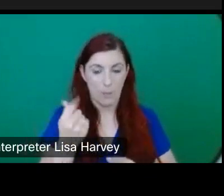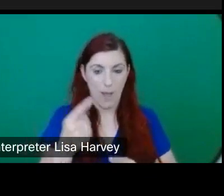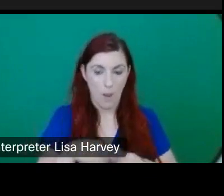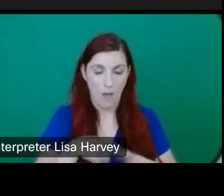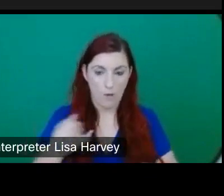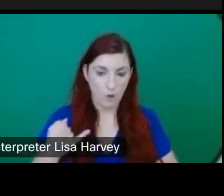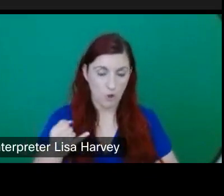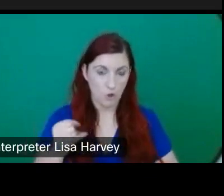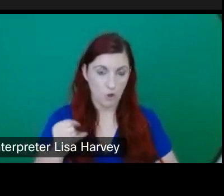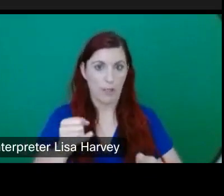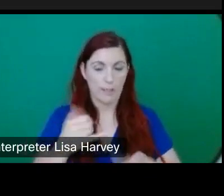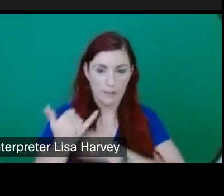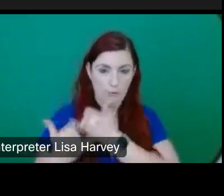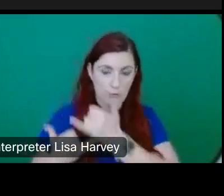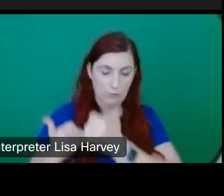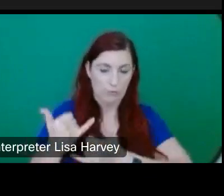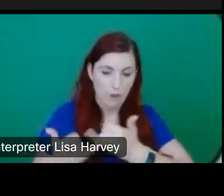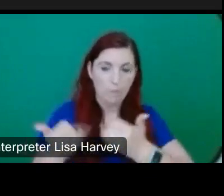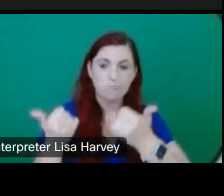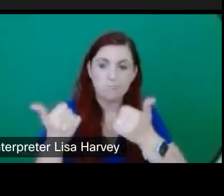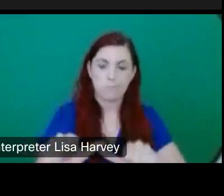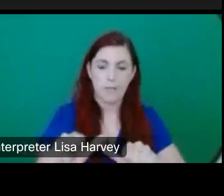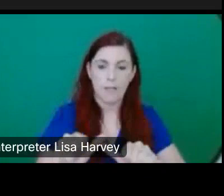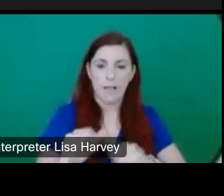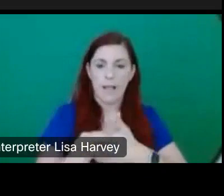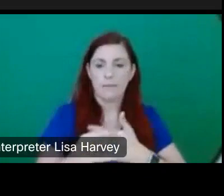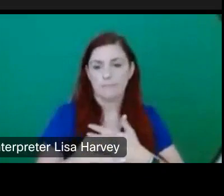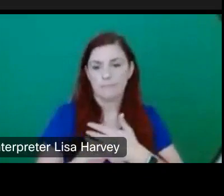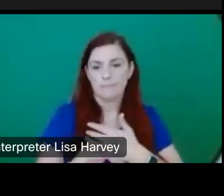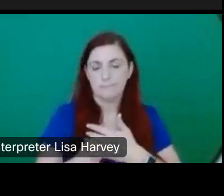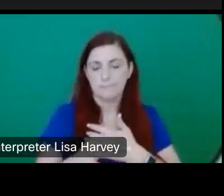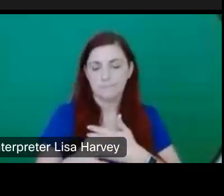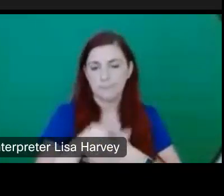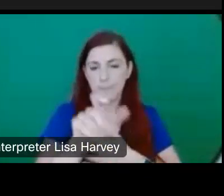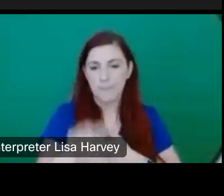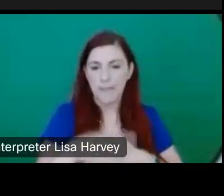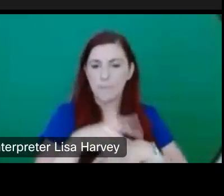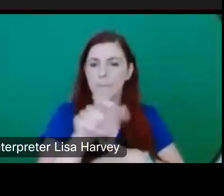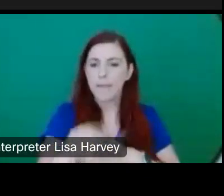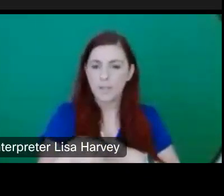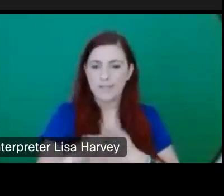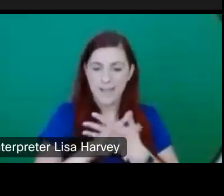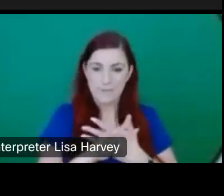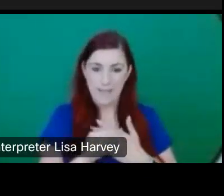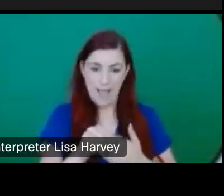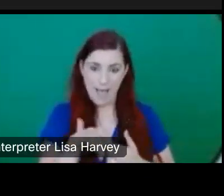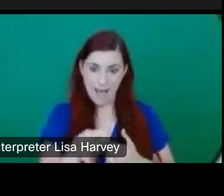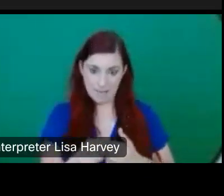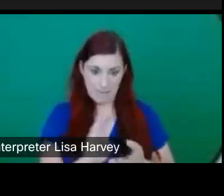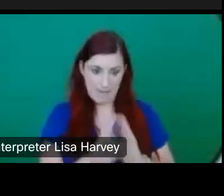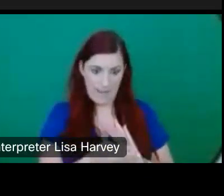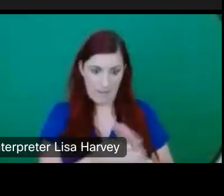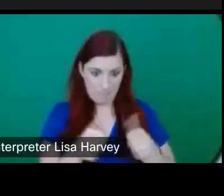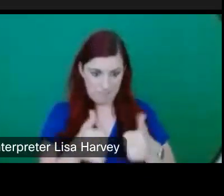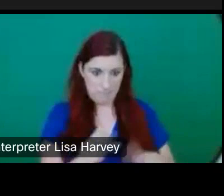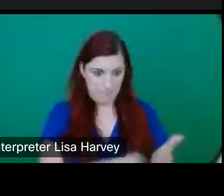number of years, the Patient Safety Act, it's now an act. It has been enacted by the President at the start of May, so it